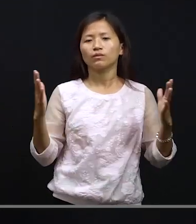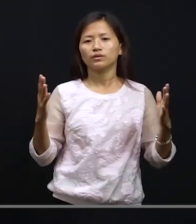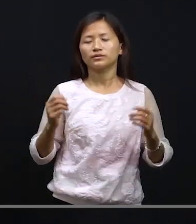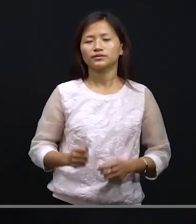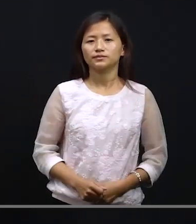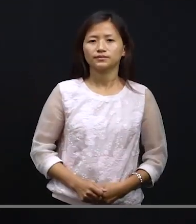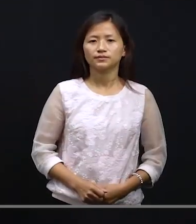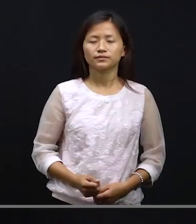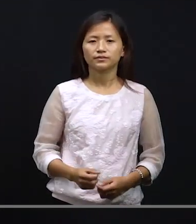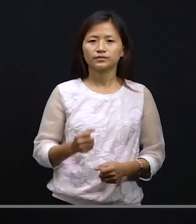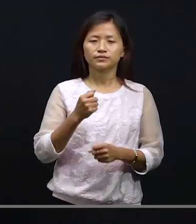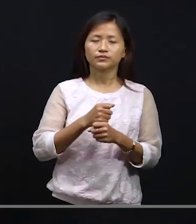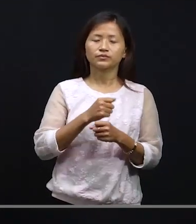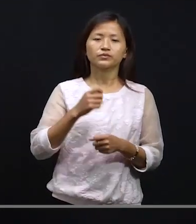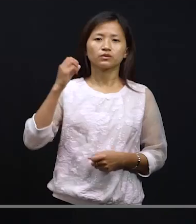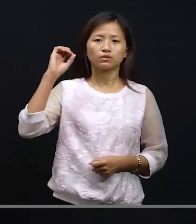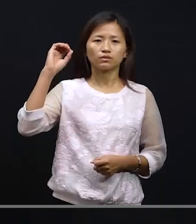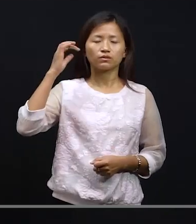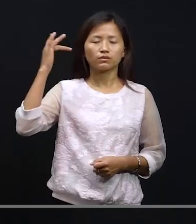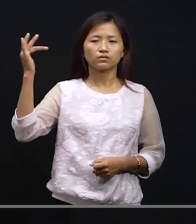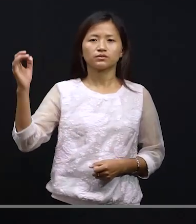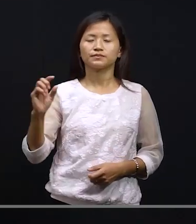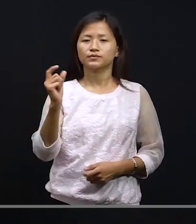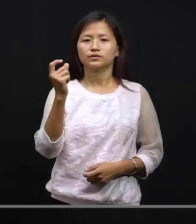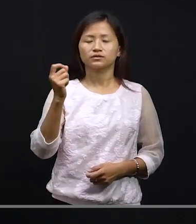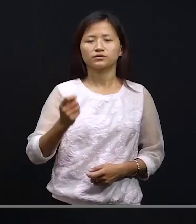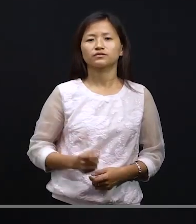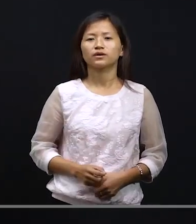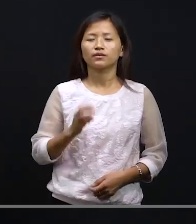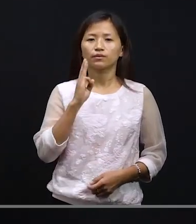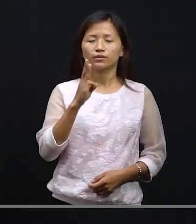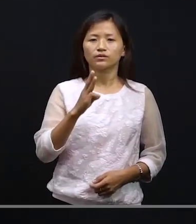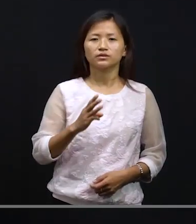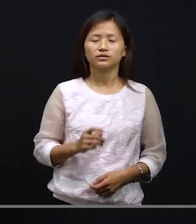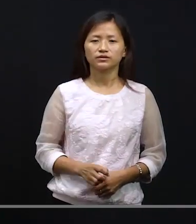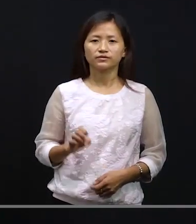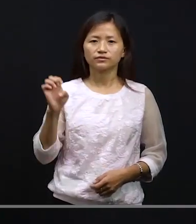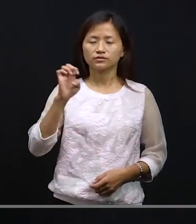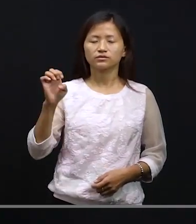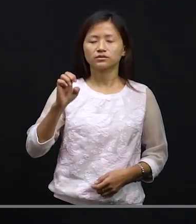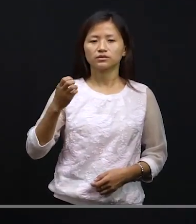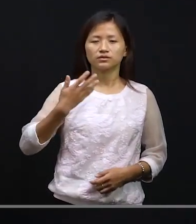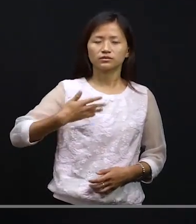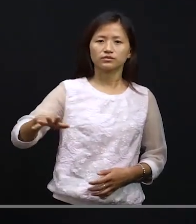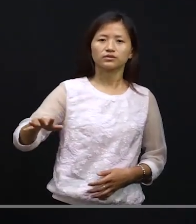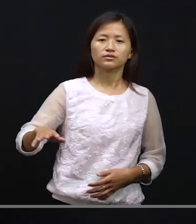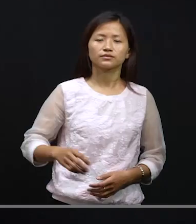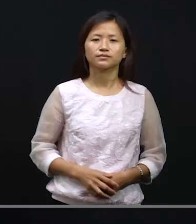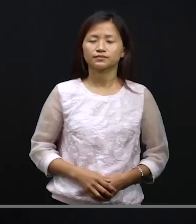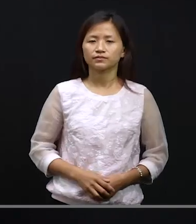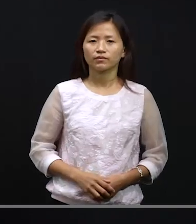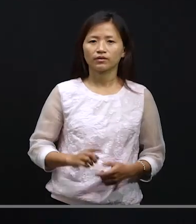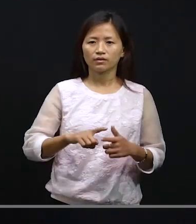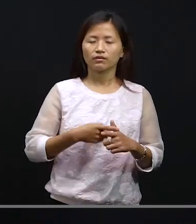second paragraph, gold coins signifies wealth, and we have learned that he rejected even this. Though he was looking for a job